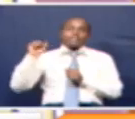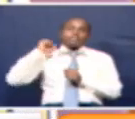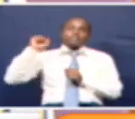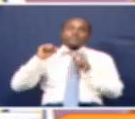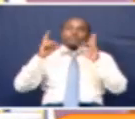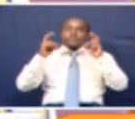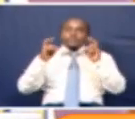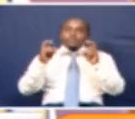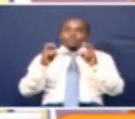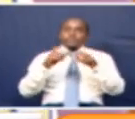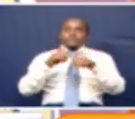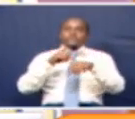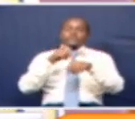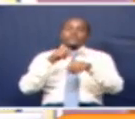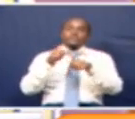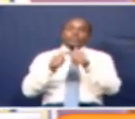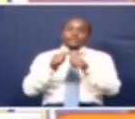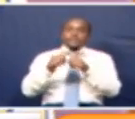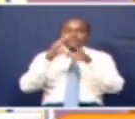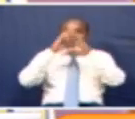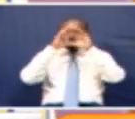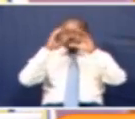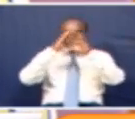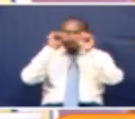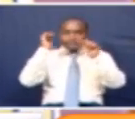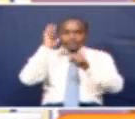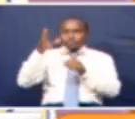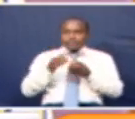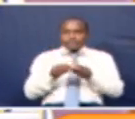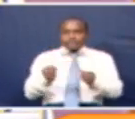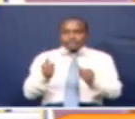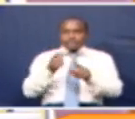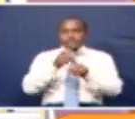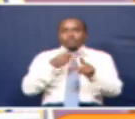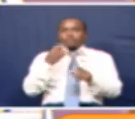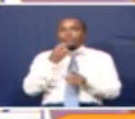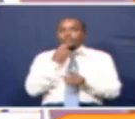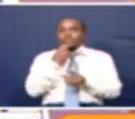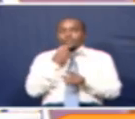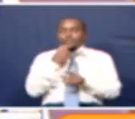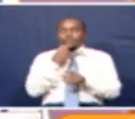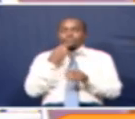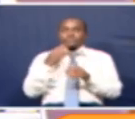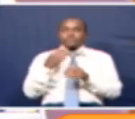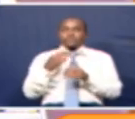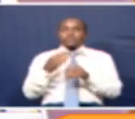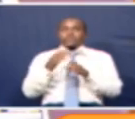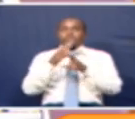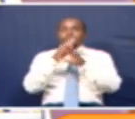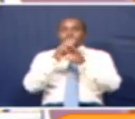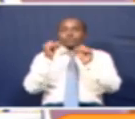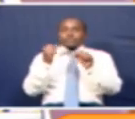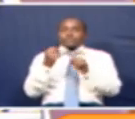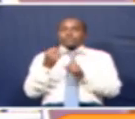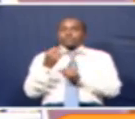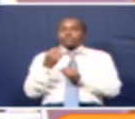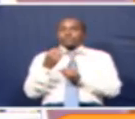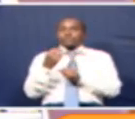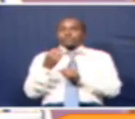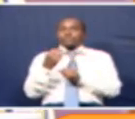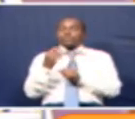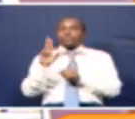is the one that the president is going to address from Tuesday. From Tuesday, Uhuru Kenyatta will not be the president of